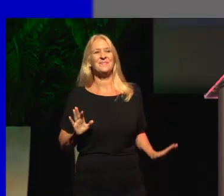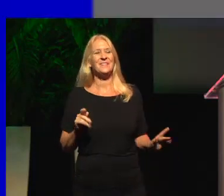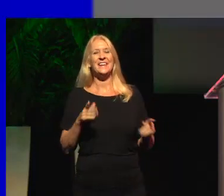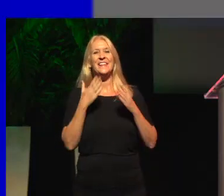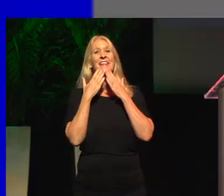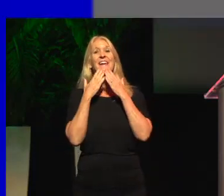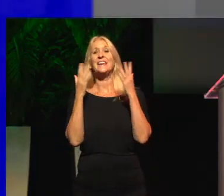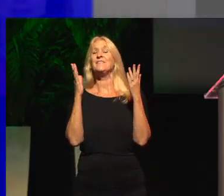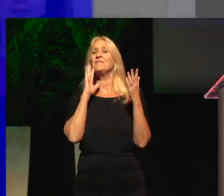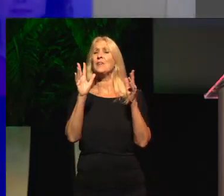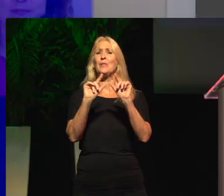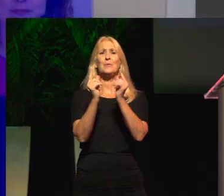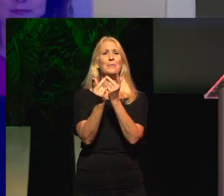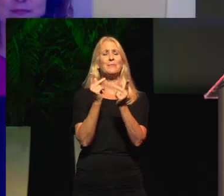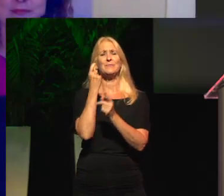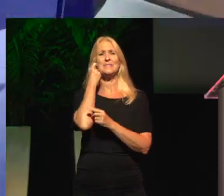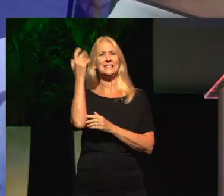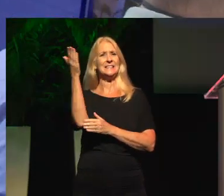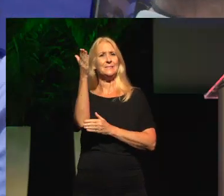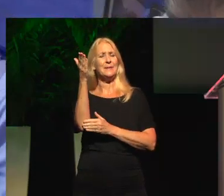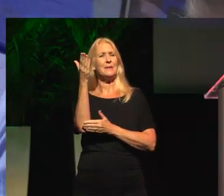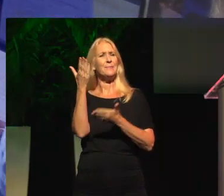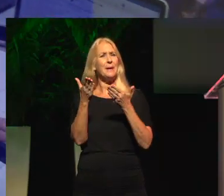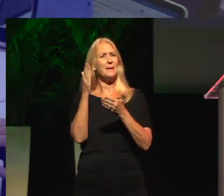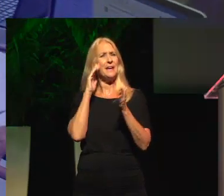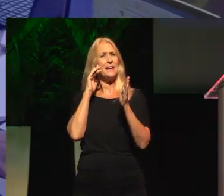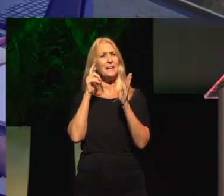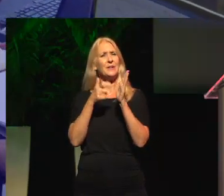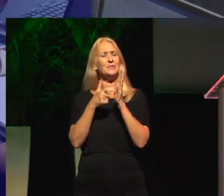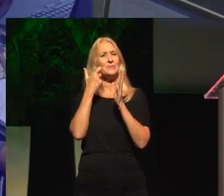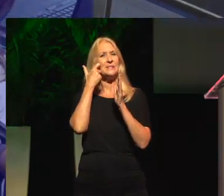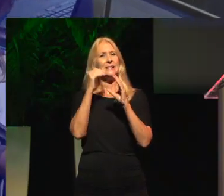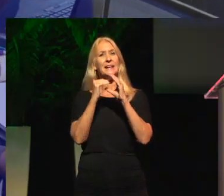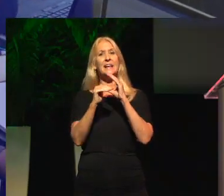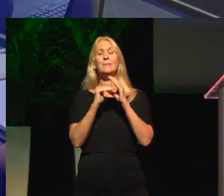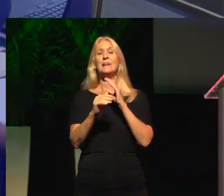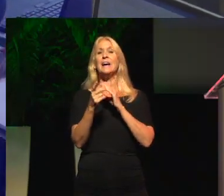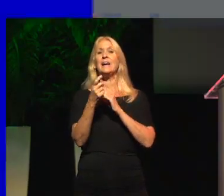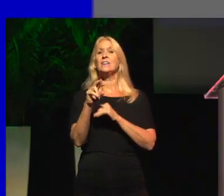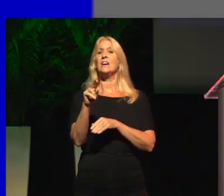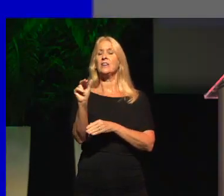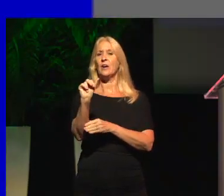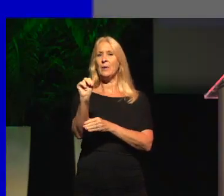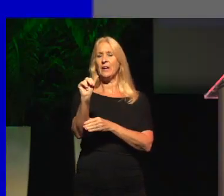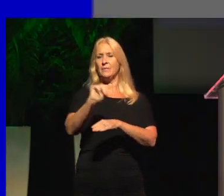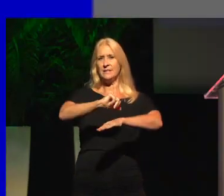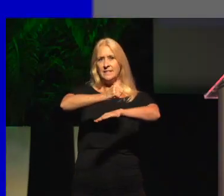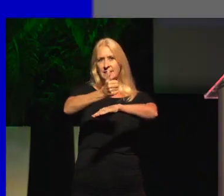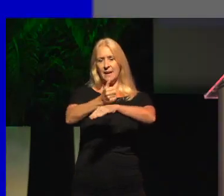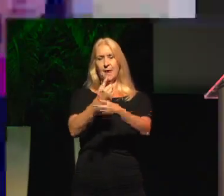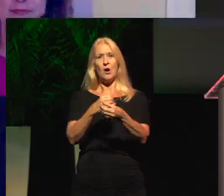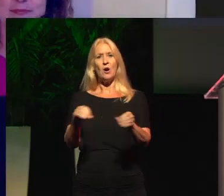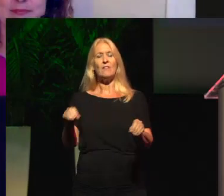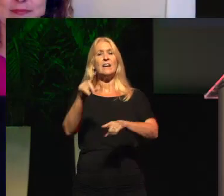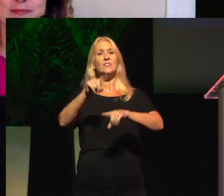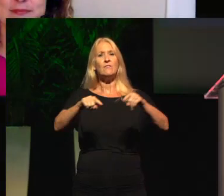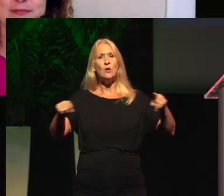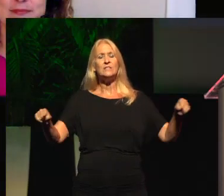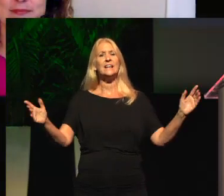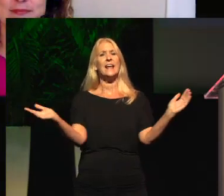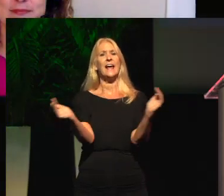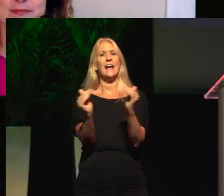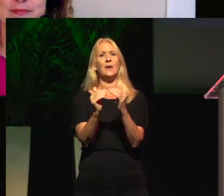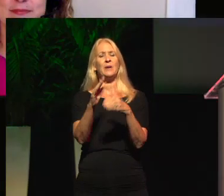panel. Now, as you may know, in a recent email from Dr. Avendano, we've established an office of diversity, equity, and inclusion that is